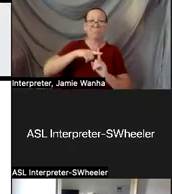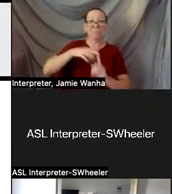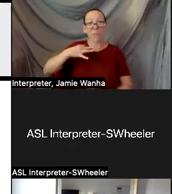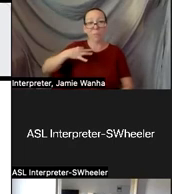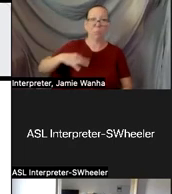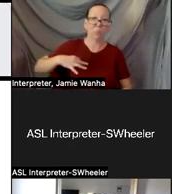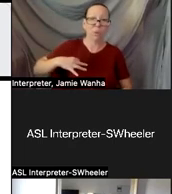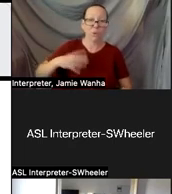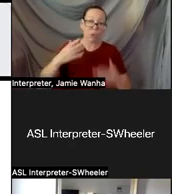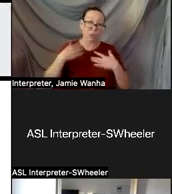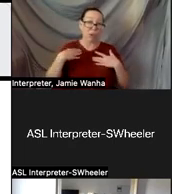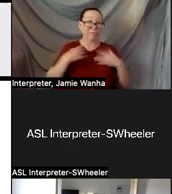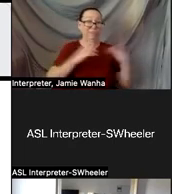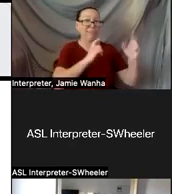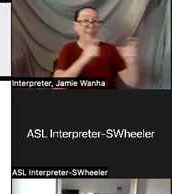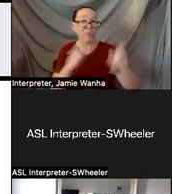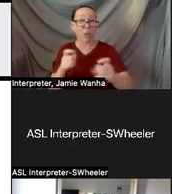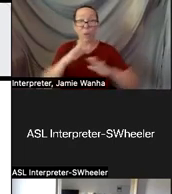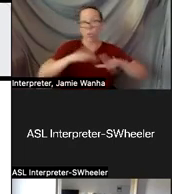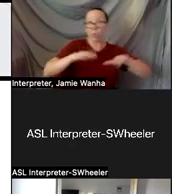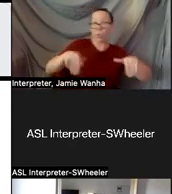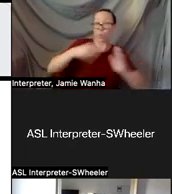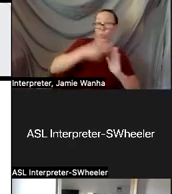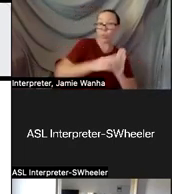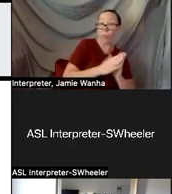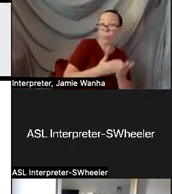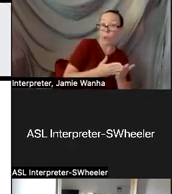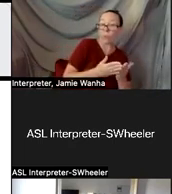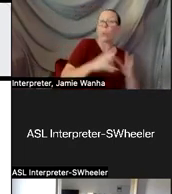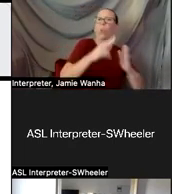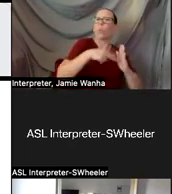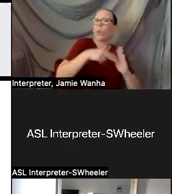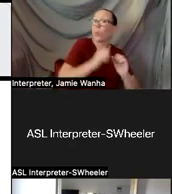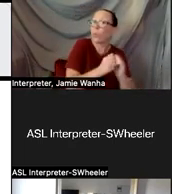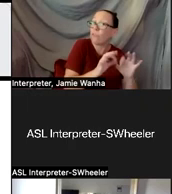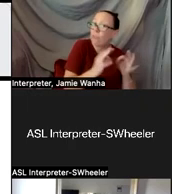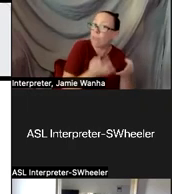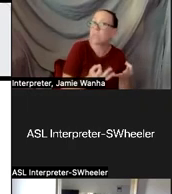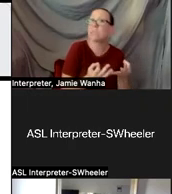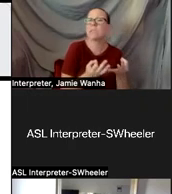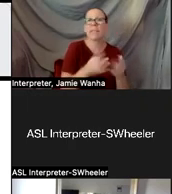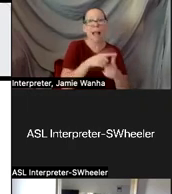giveaway. So these children could read these books with their families, and then we asked for